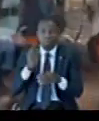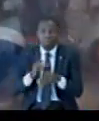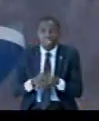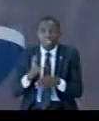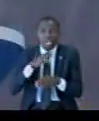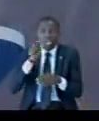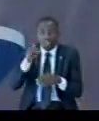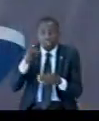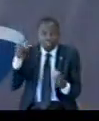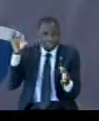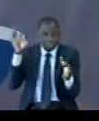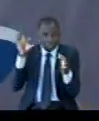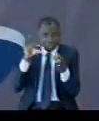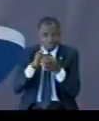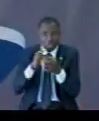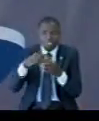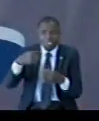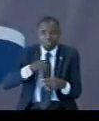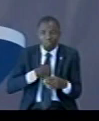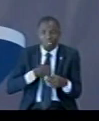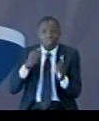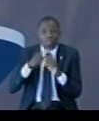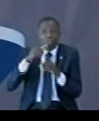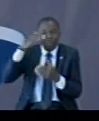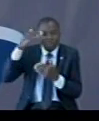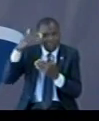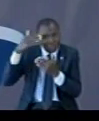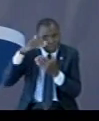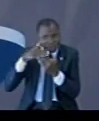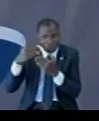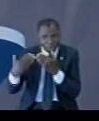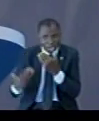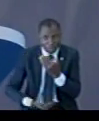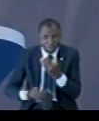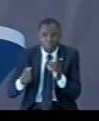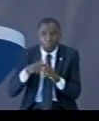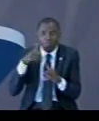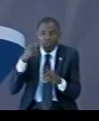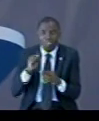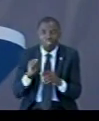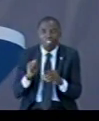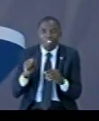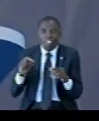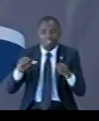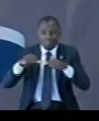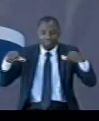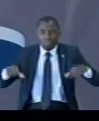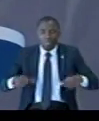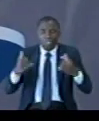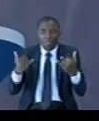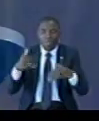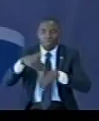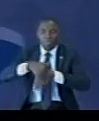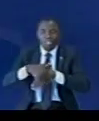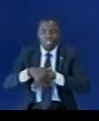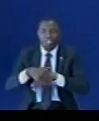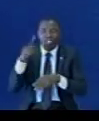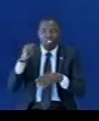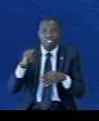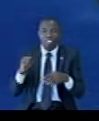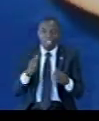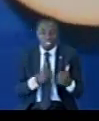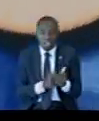me to welcome to the podium tonight the apostle